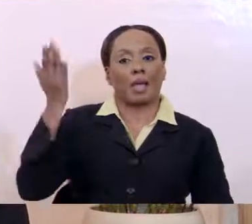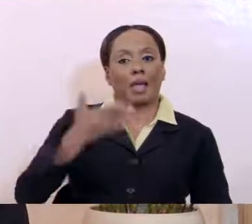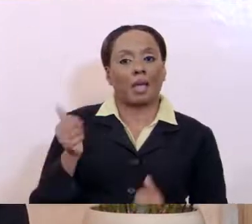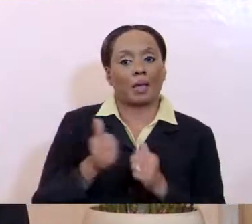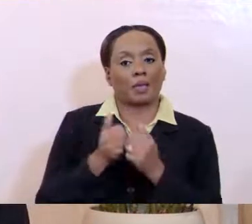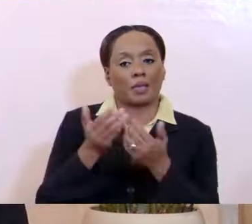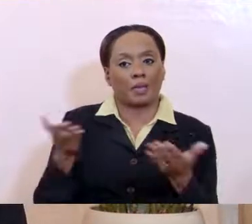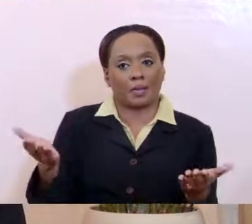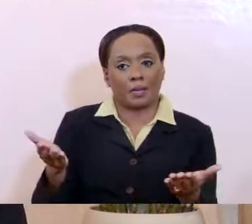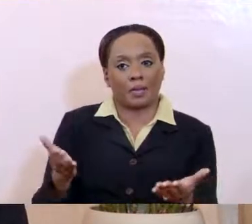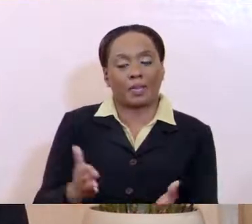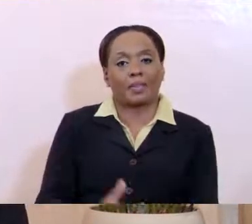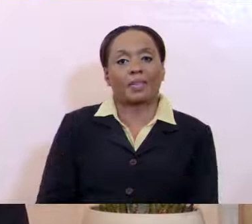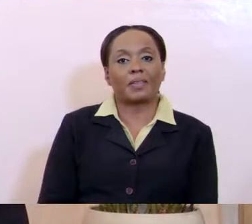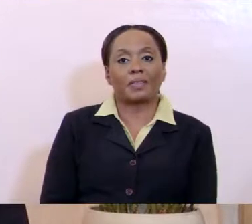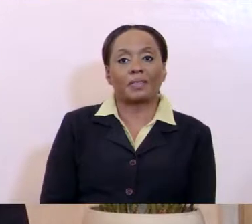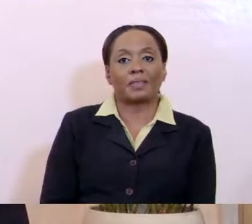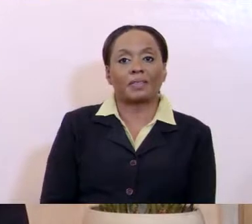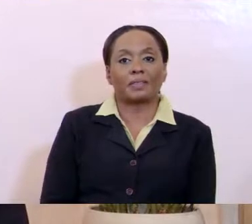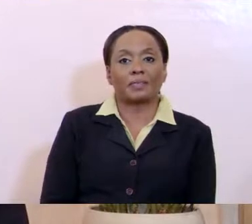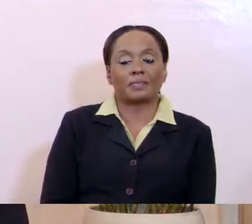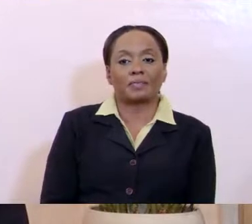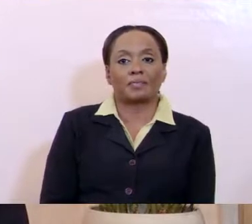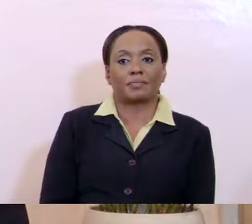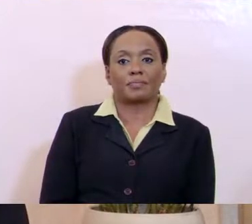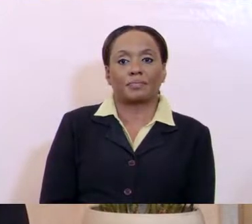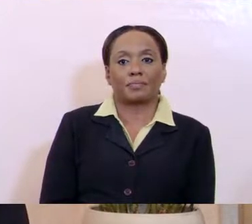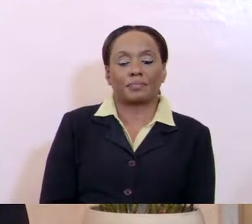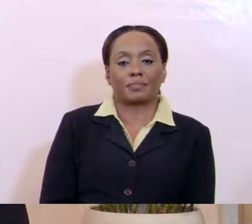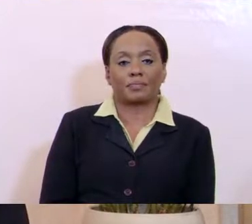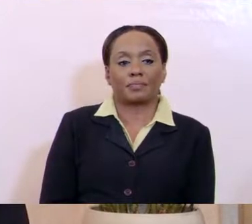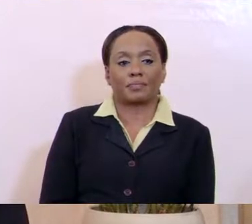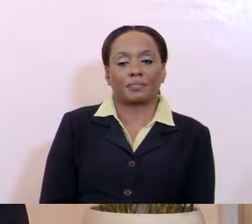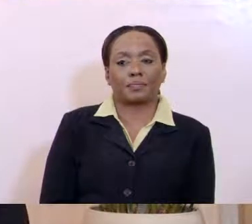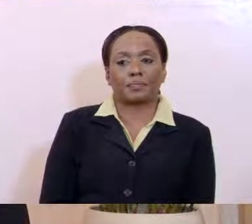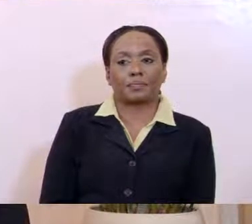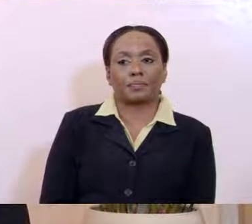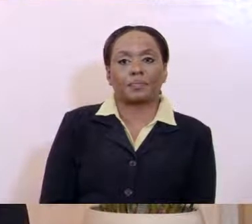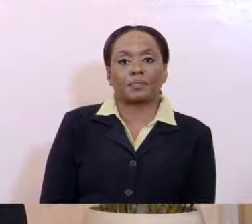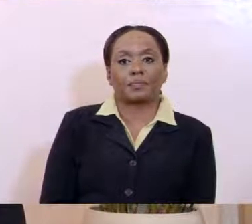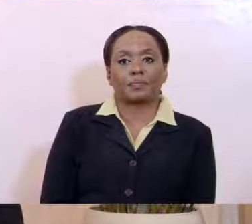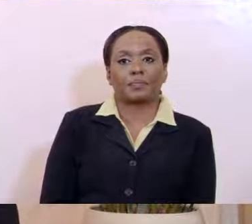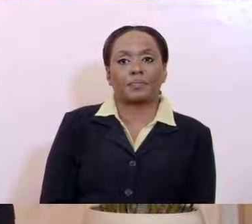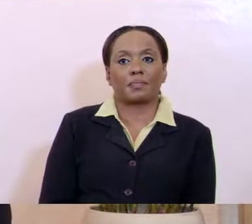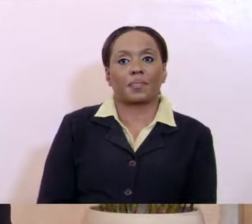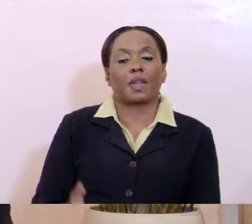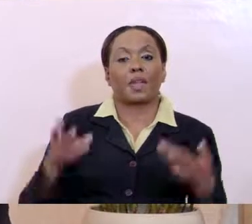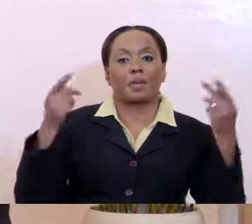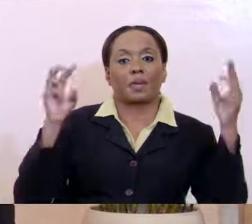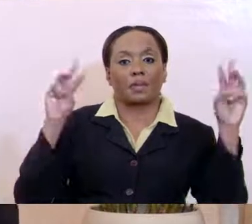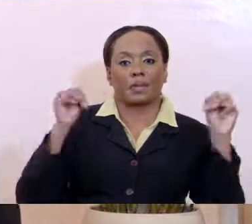evening. You will know that the Prime Minister did indicate that I would be speaking on Saturday night.